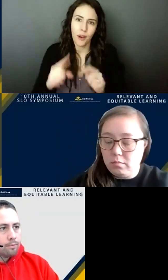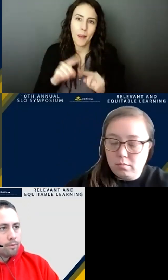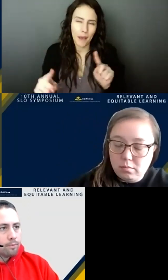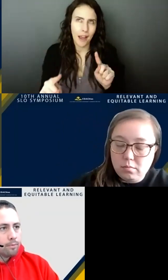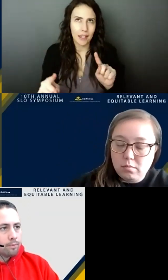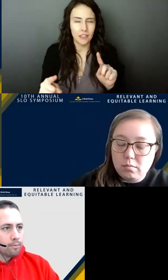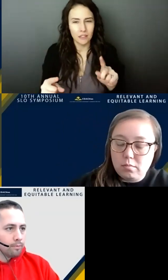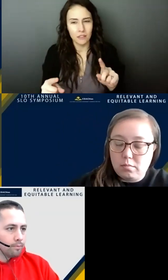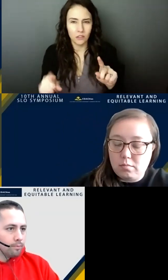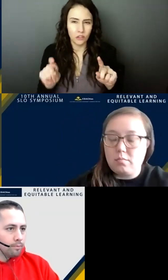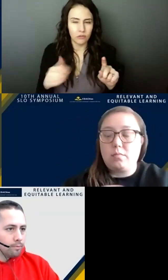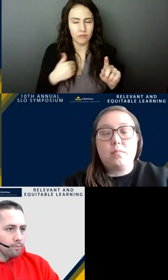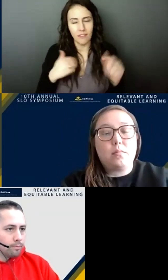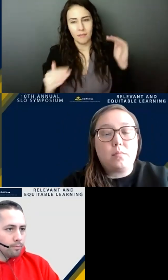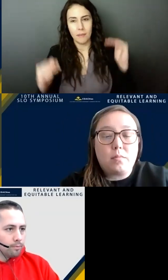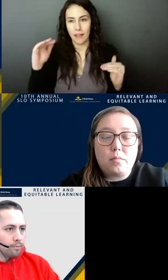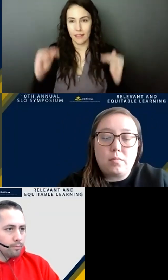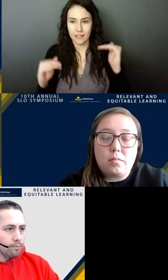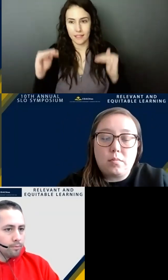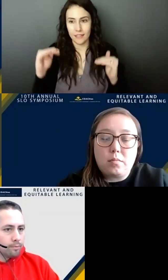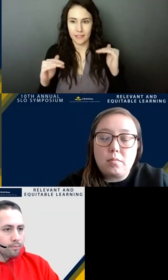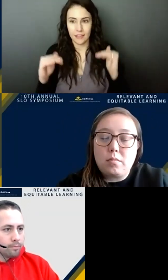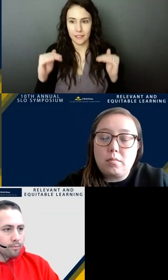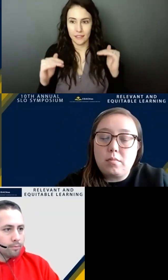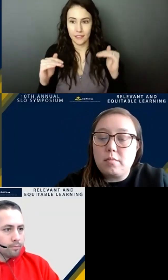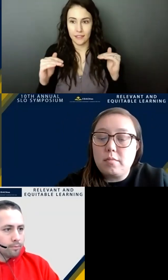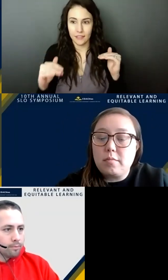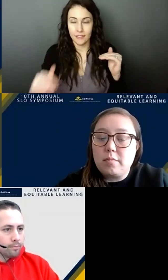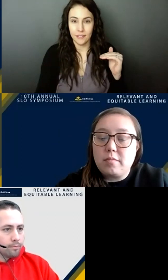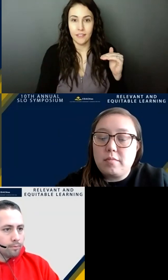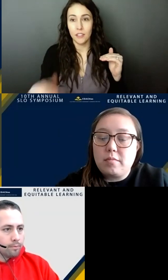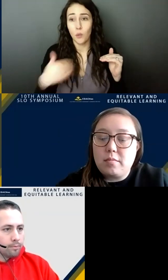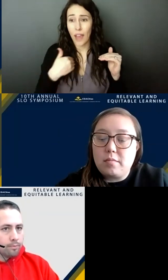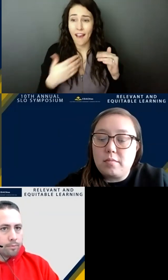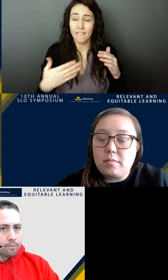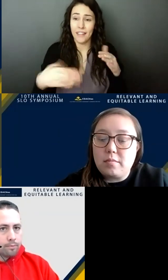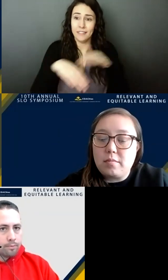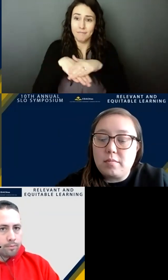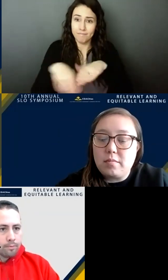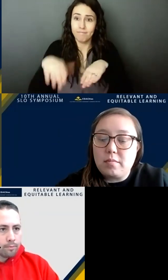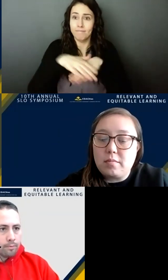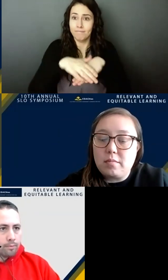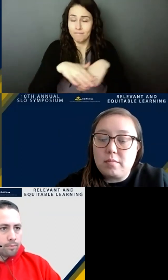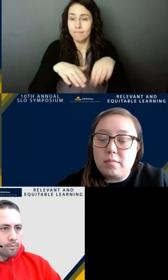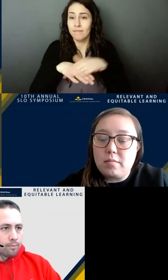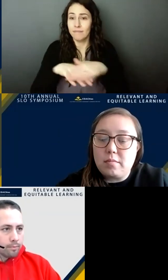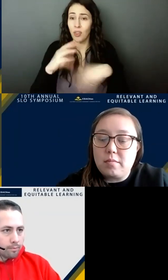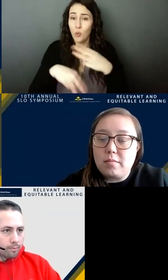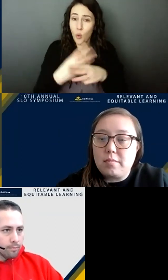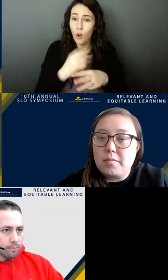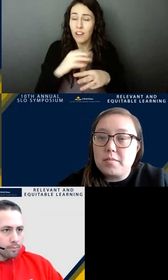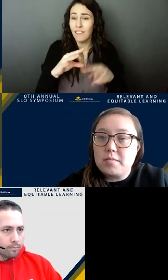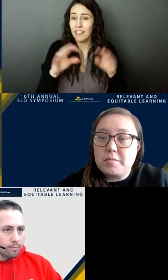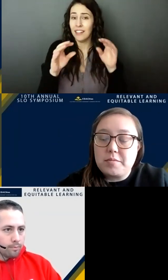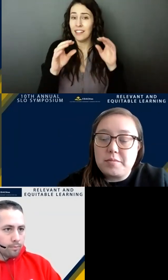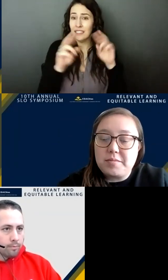I like to point out of, there are overlaps in, the world of assessment, evaluation, and research. I view